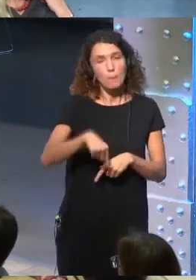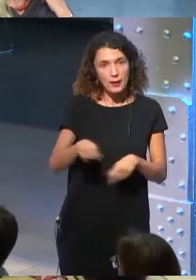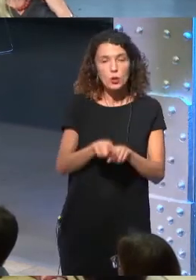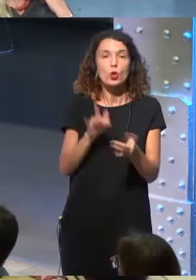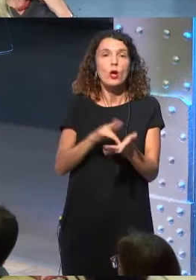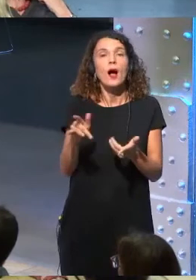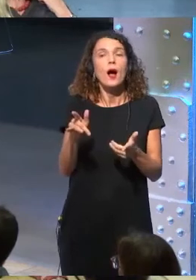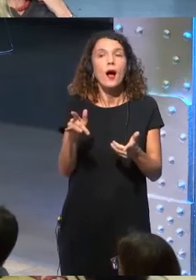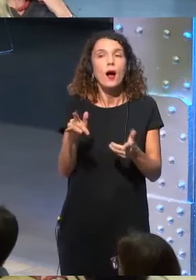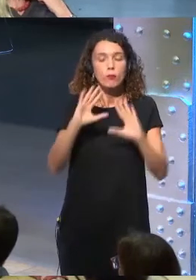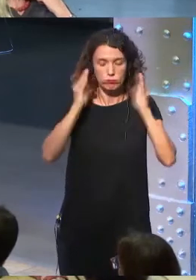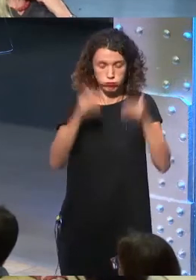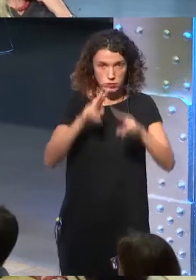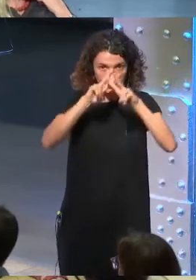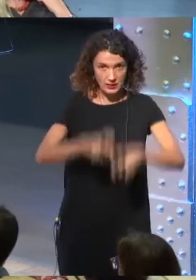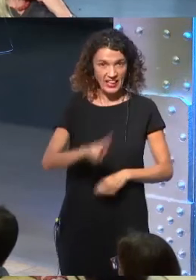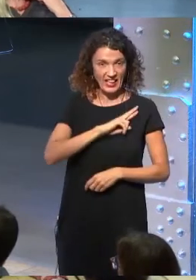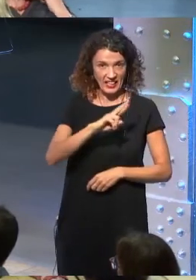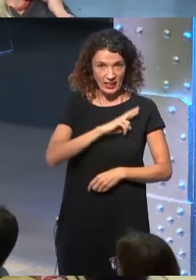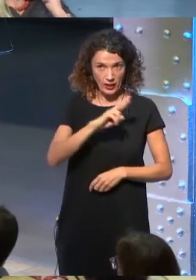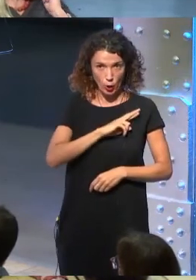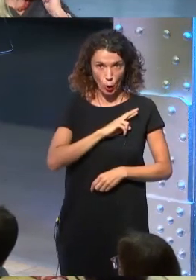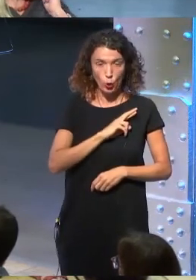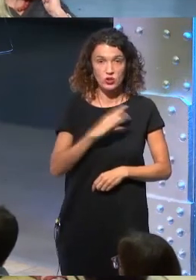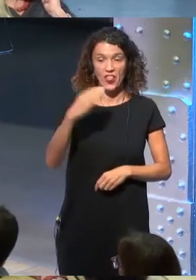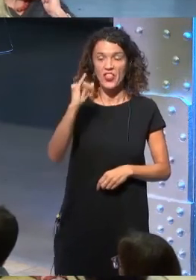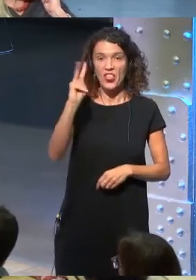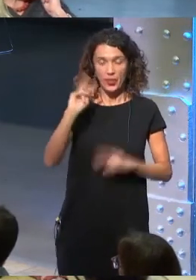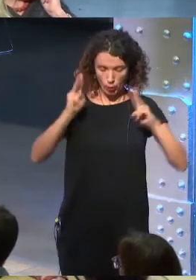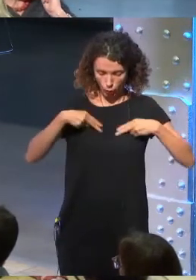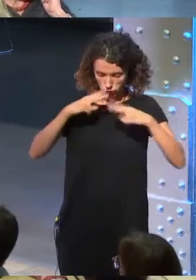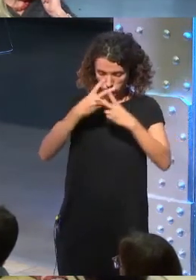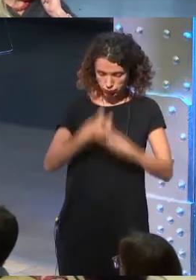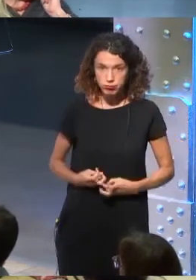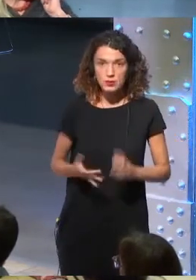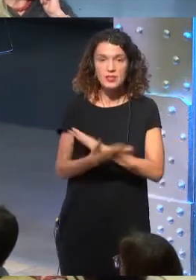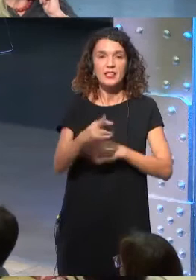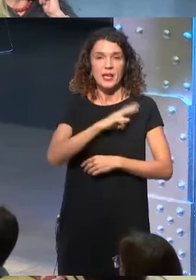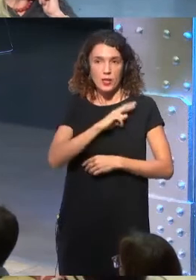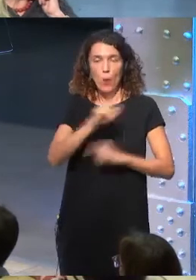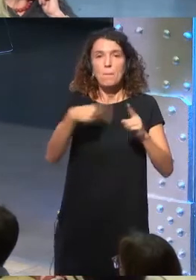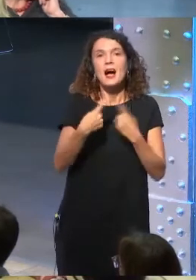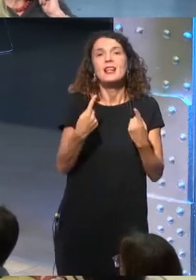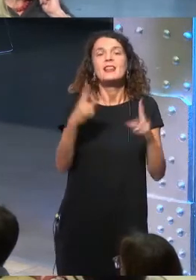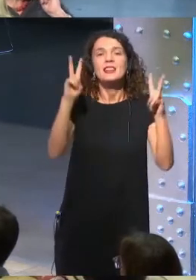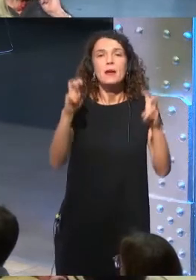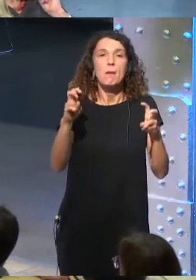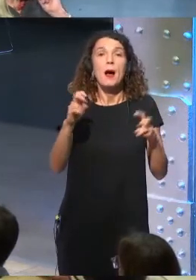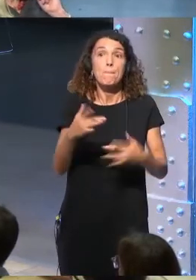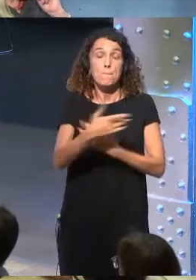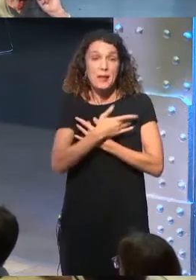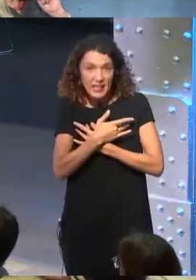same time, she paid attention to the religious phenomenon, the Ciceronian introspection, the